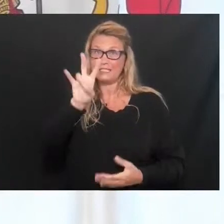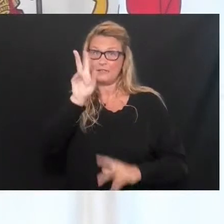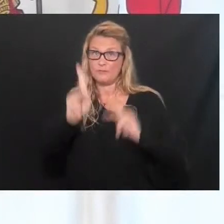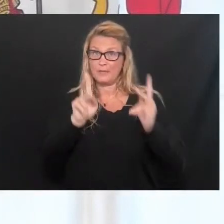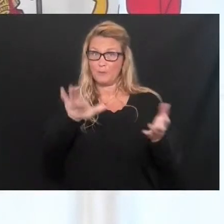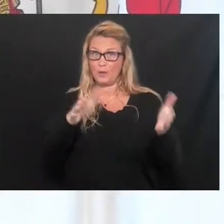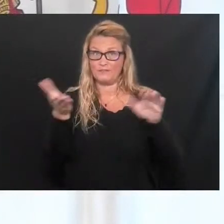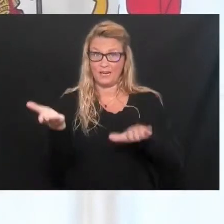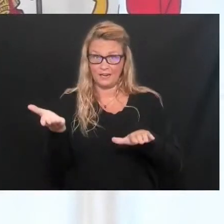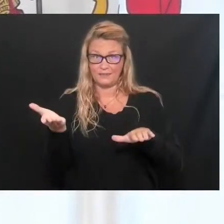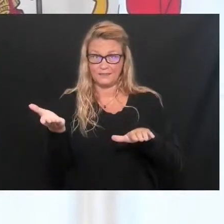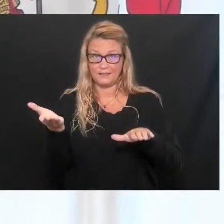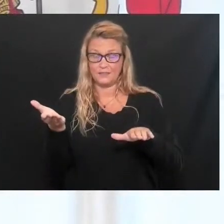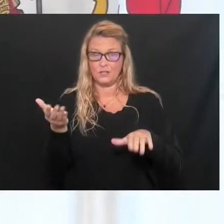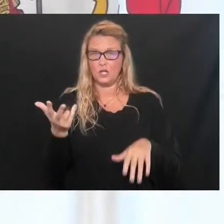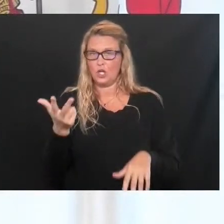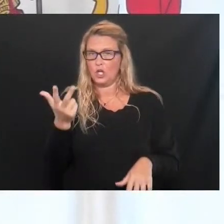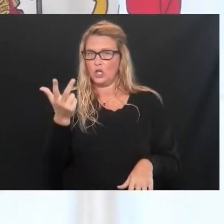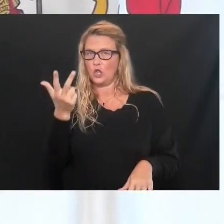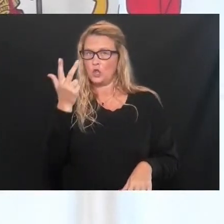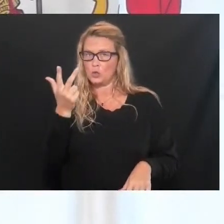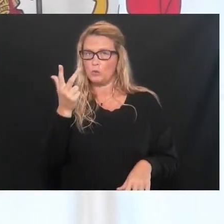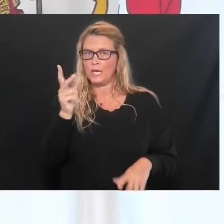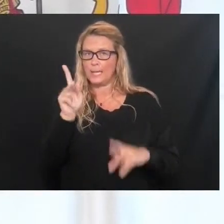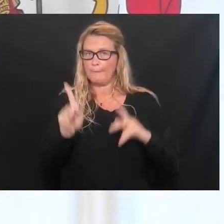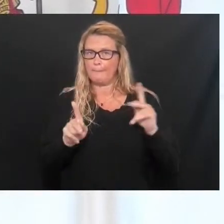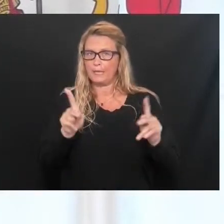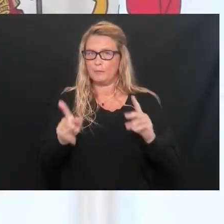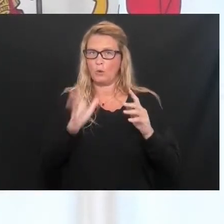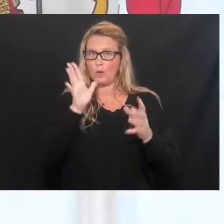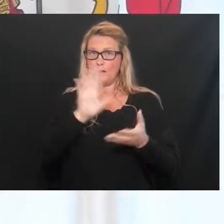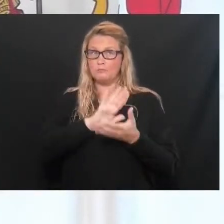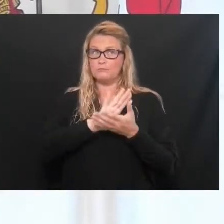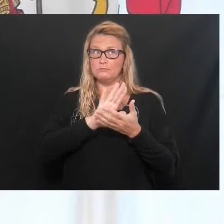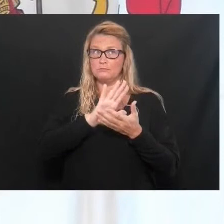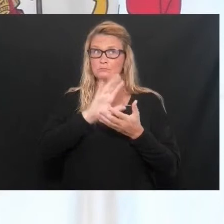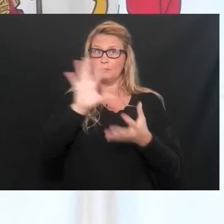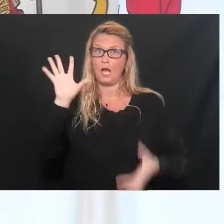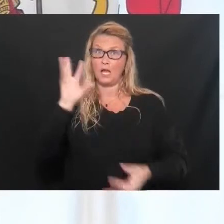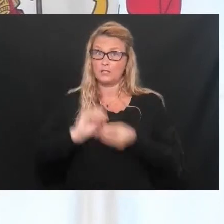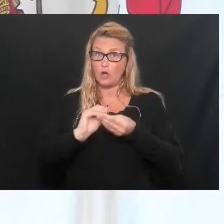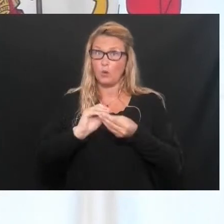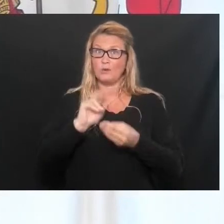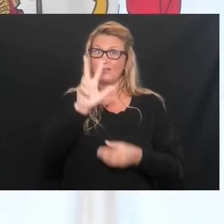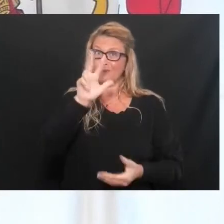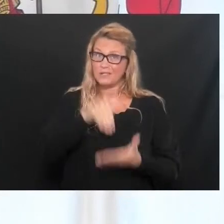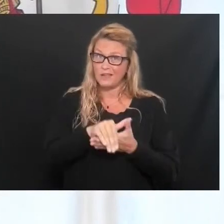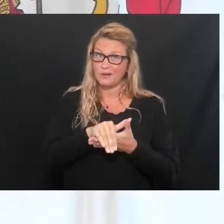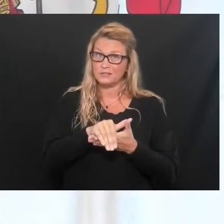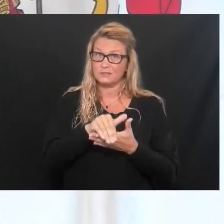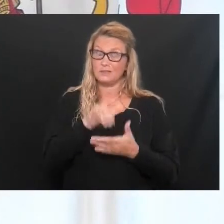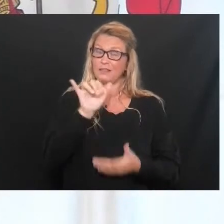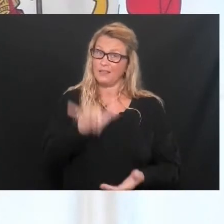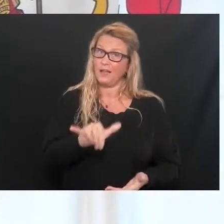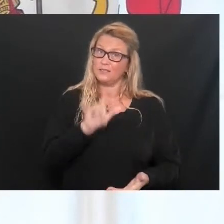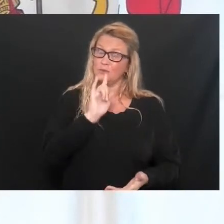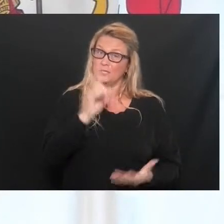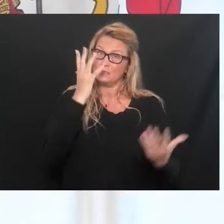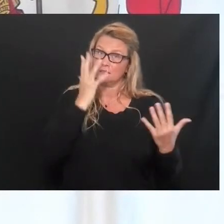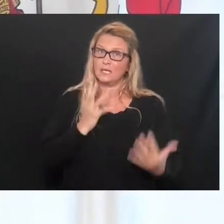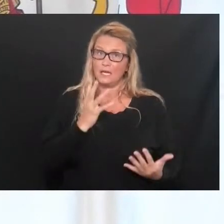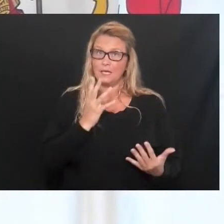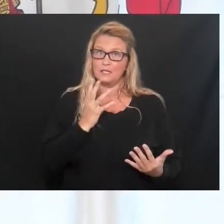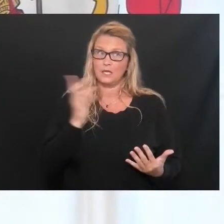people. We're 3 people from 3,000 people. It's a crying shame. They need your